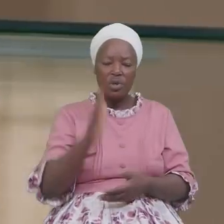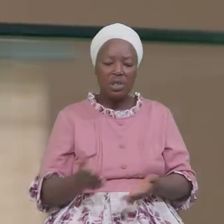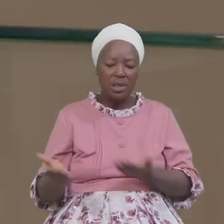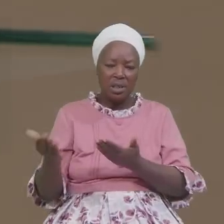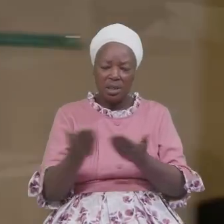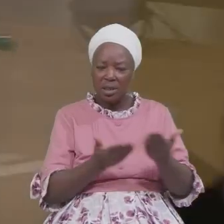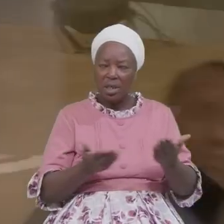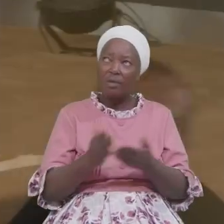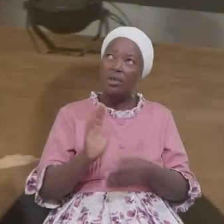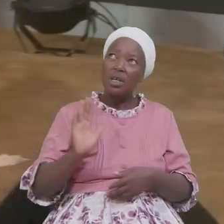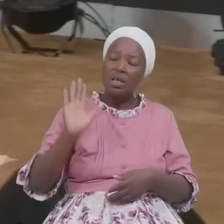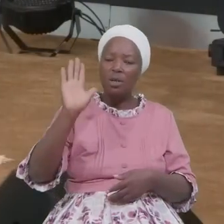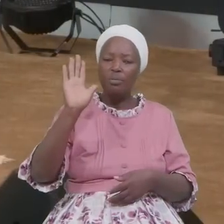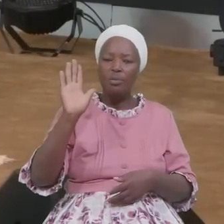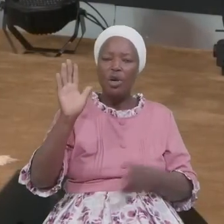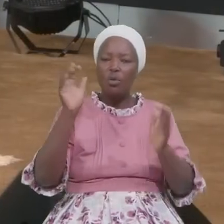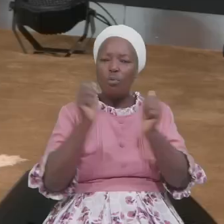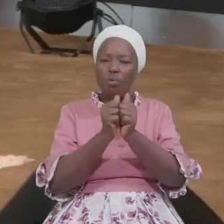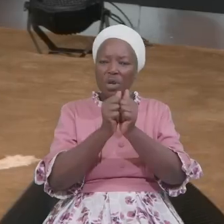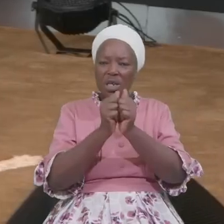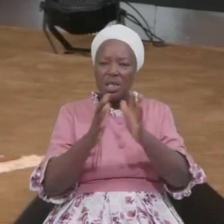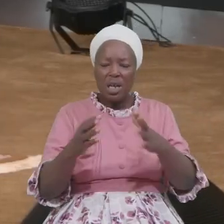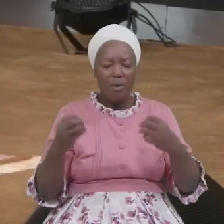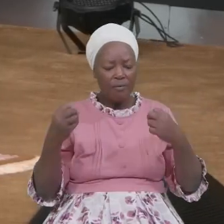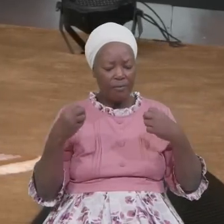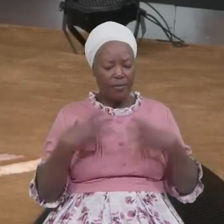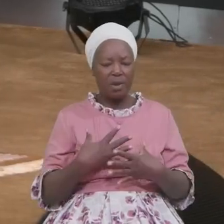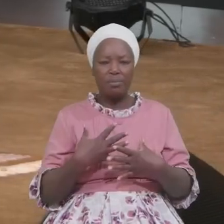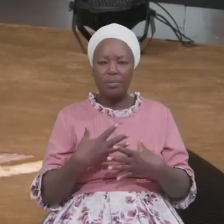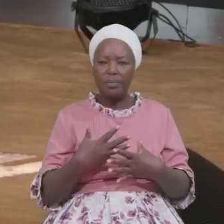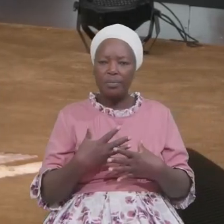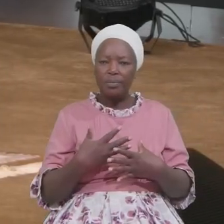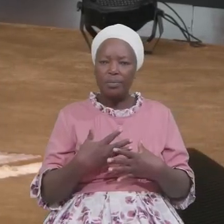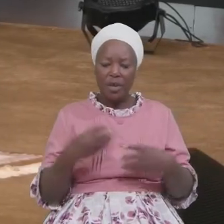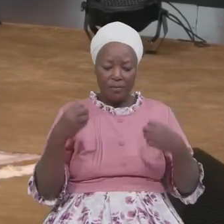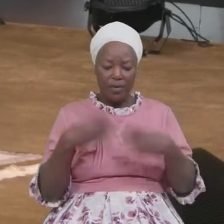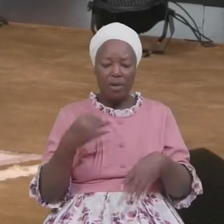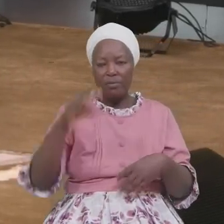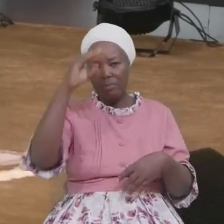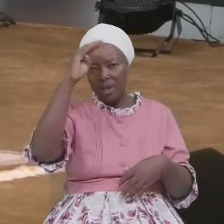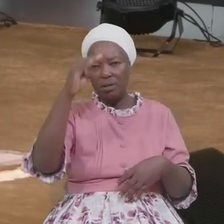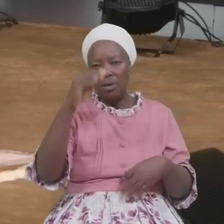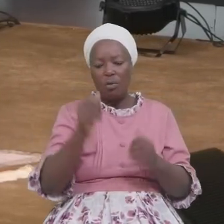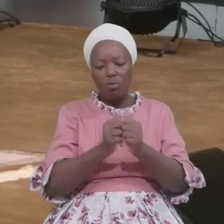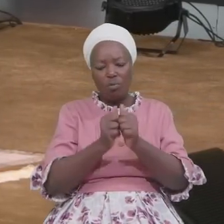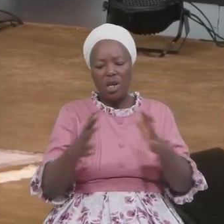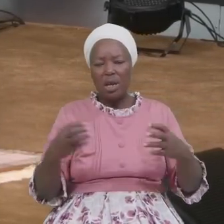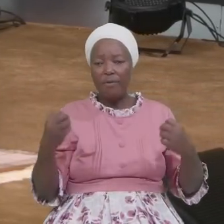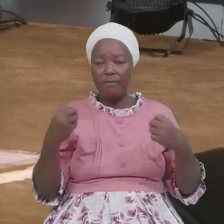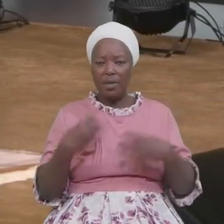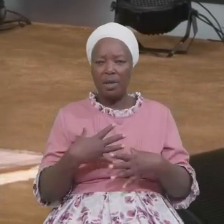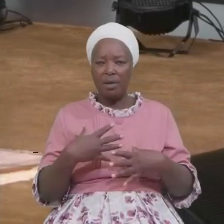serve him without fear. Fear of man. Without